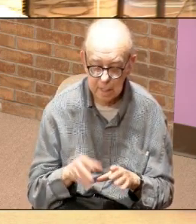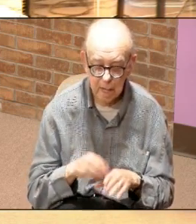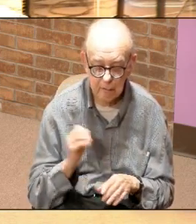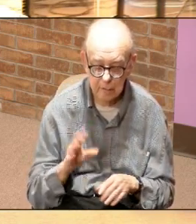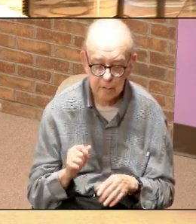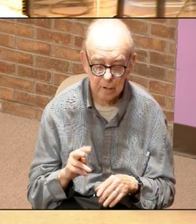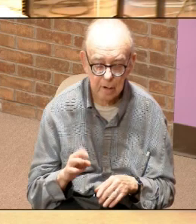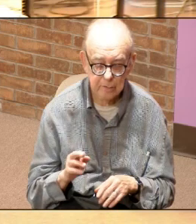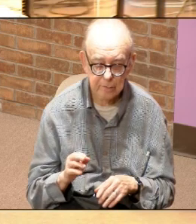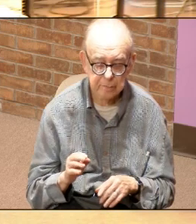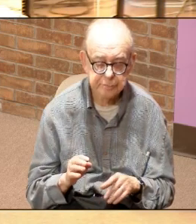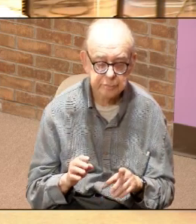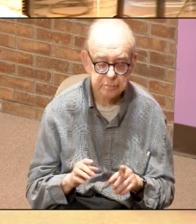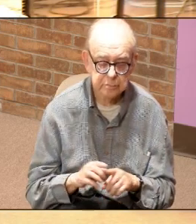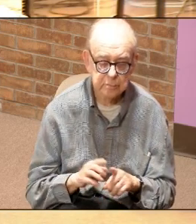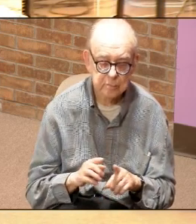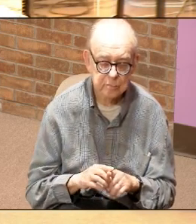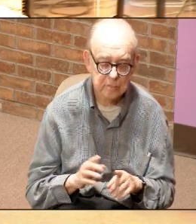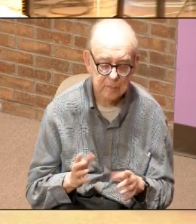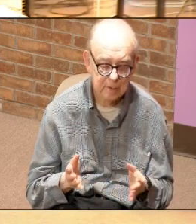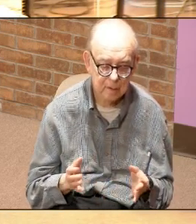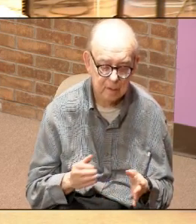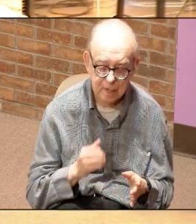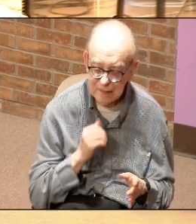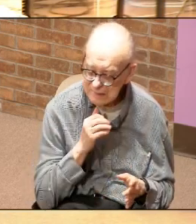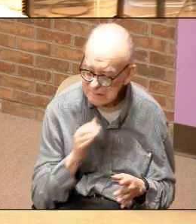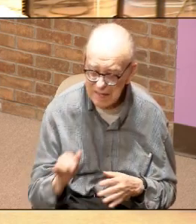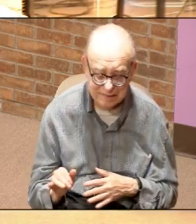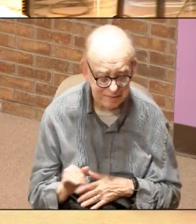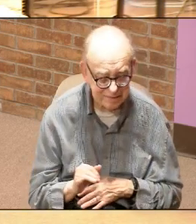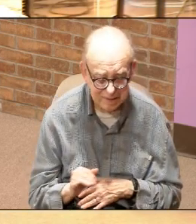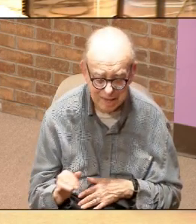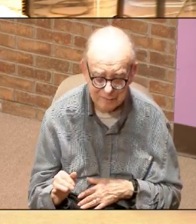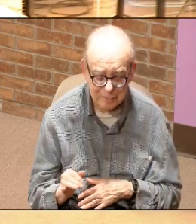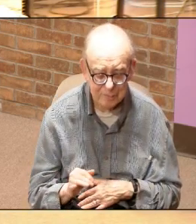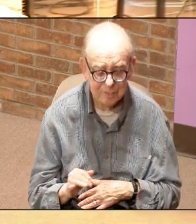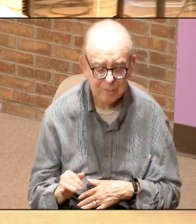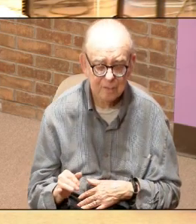And it's like, it's just not the same.